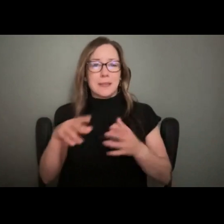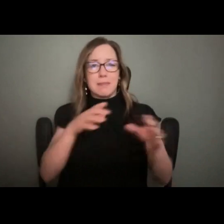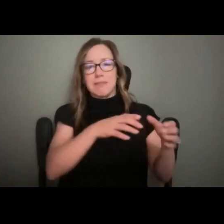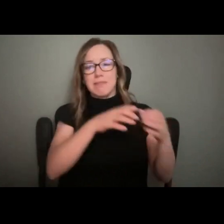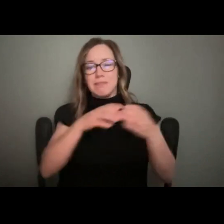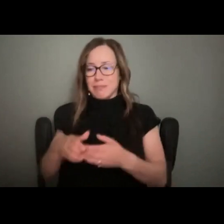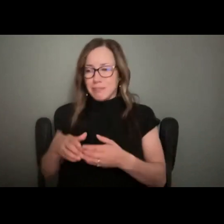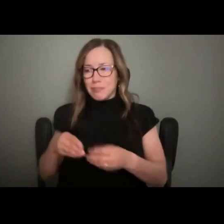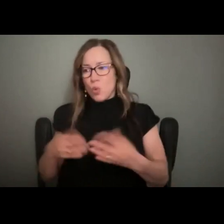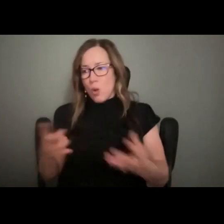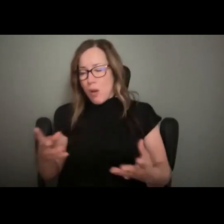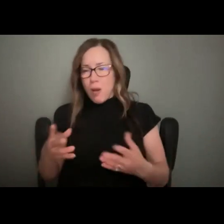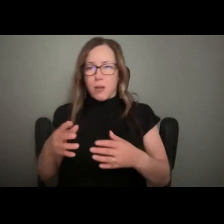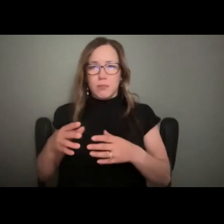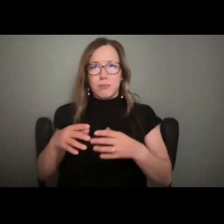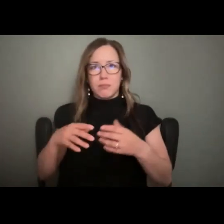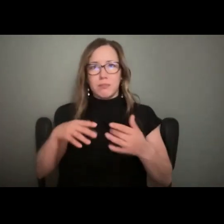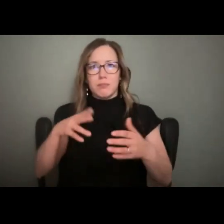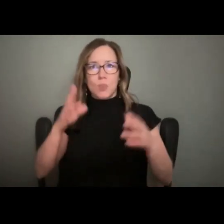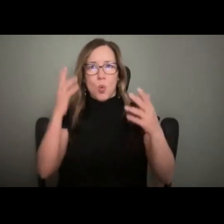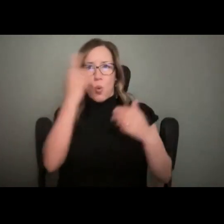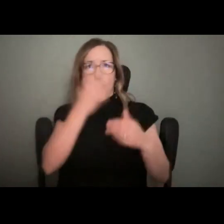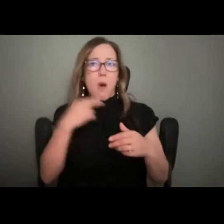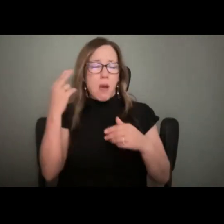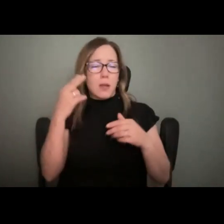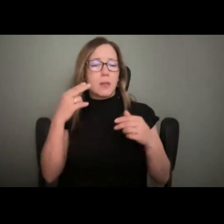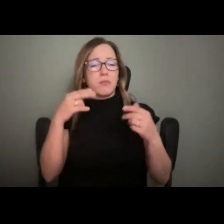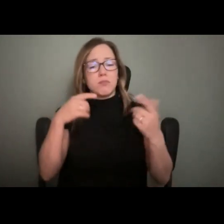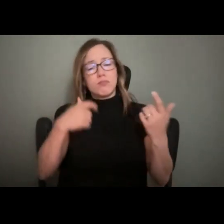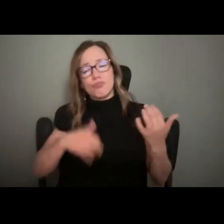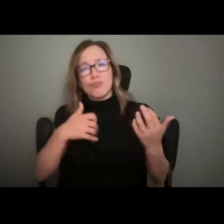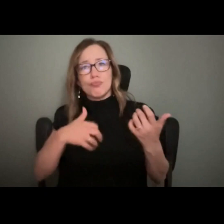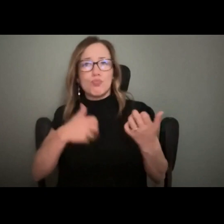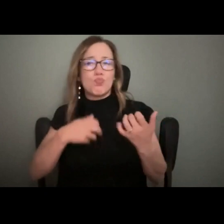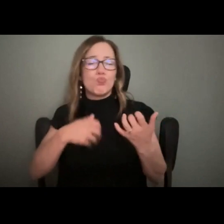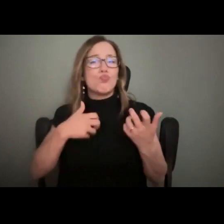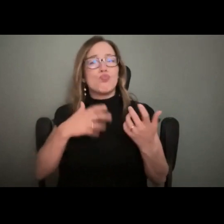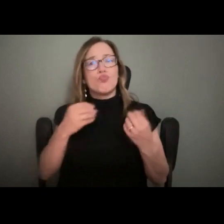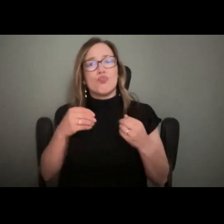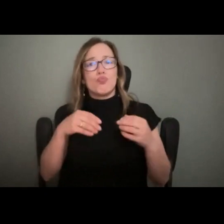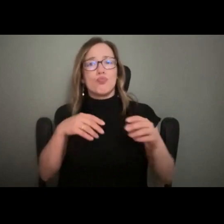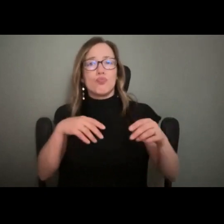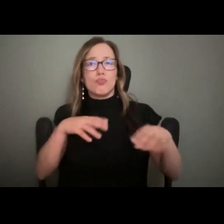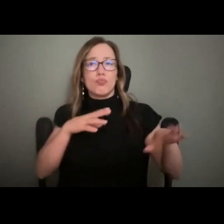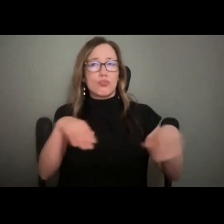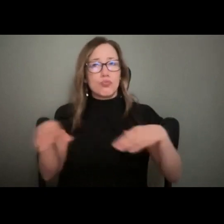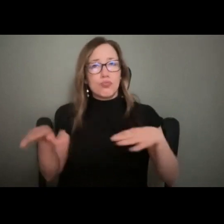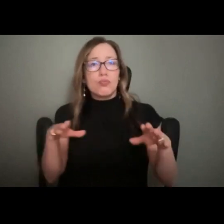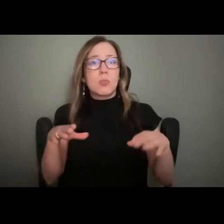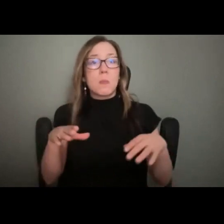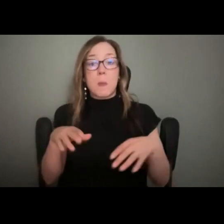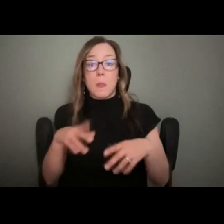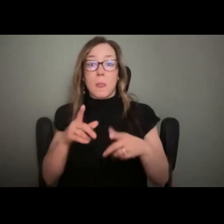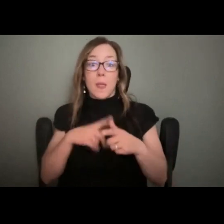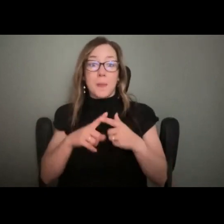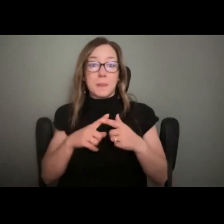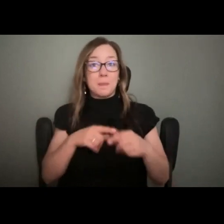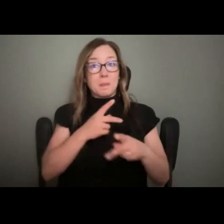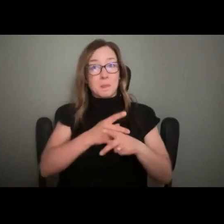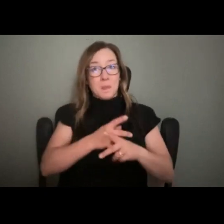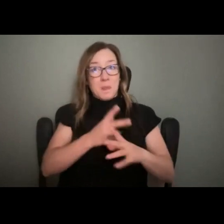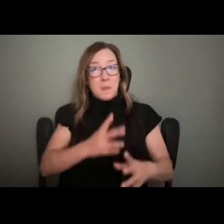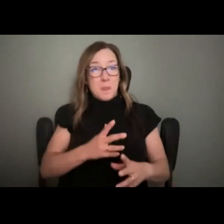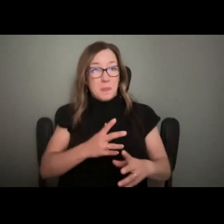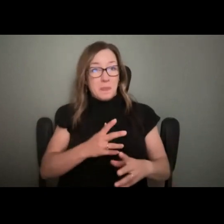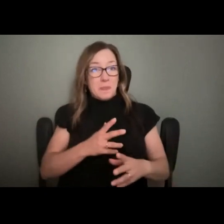some Hawaiian instruments for them to use. And then the event that the caregivers got to participate